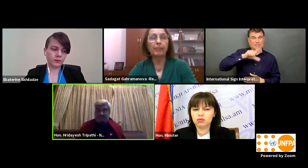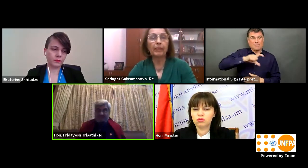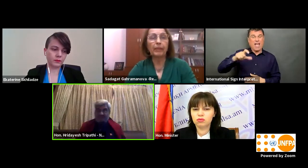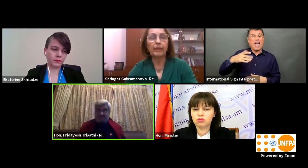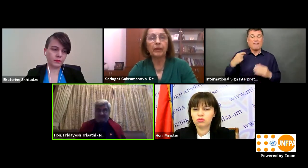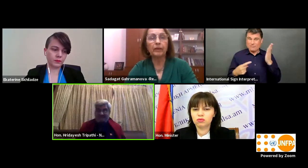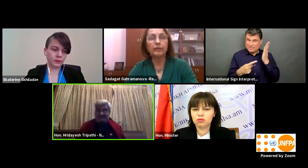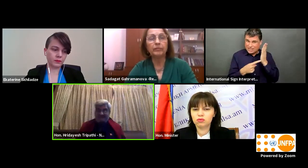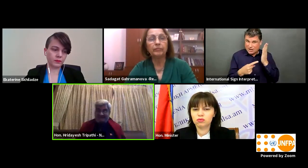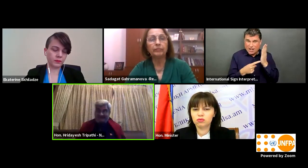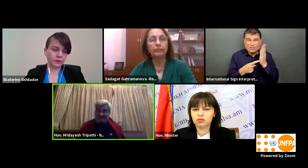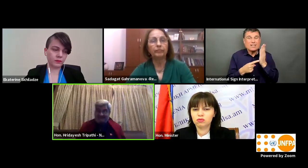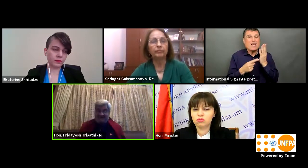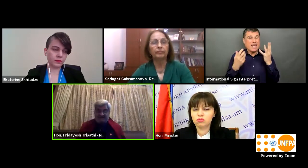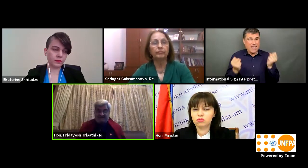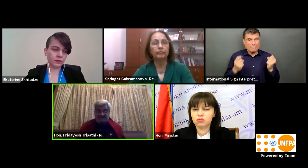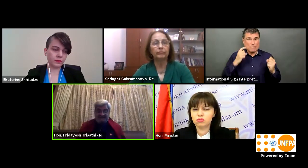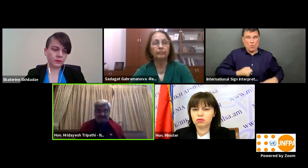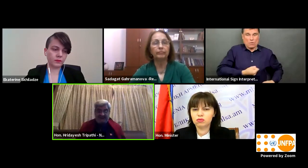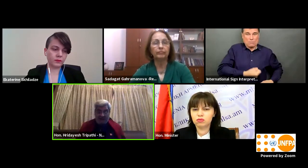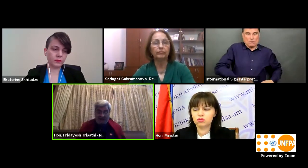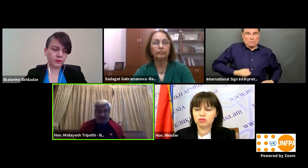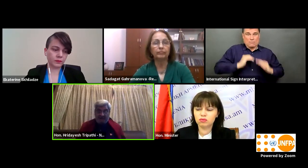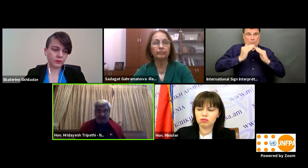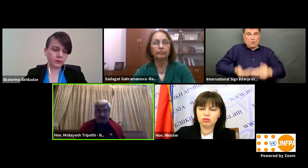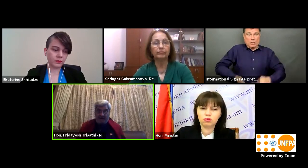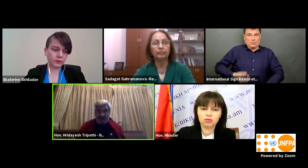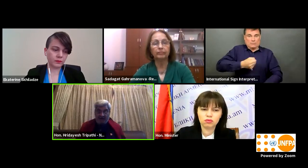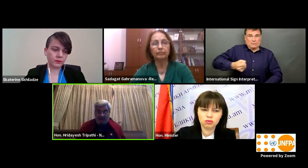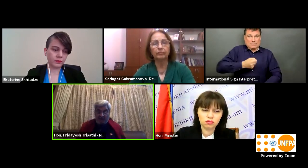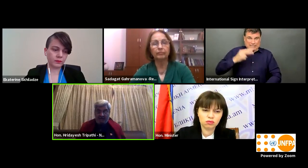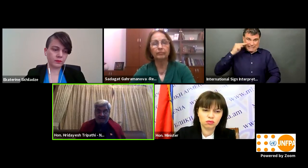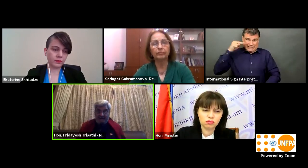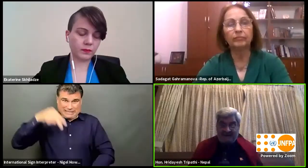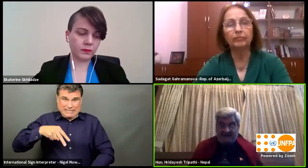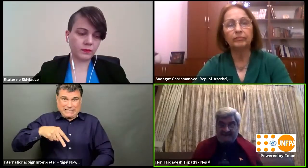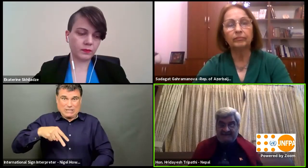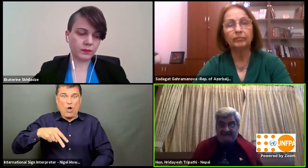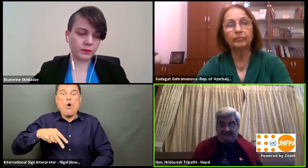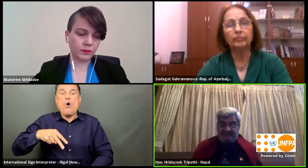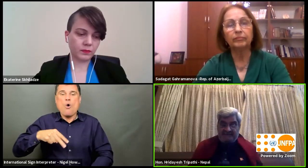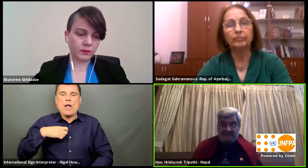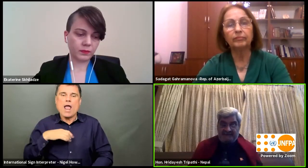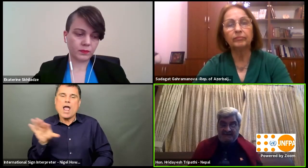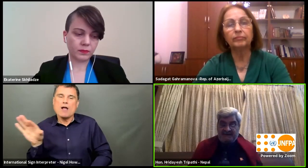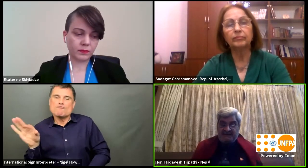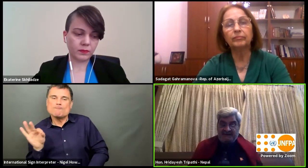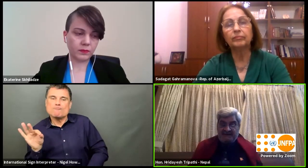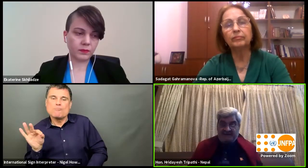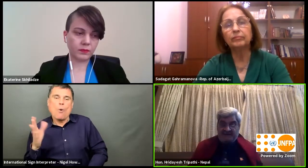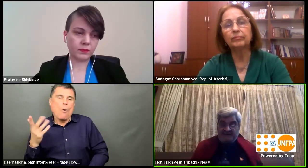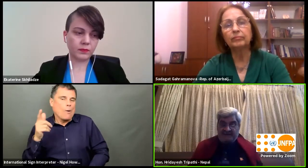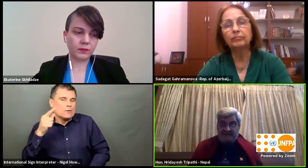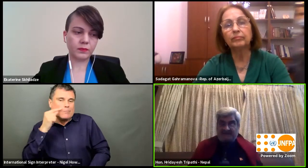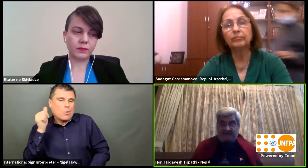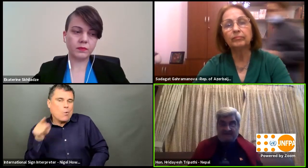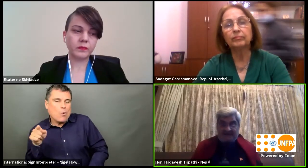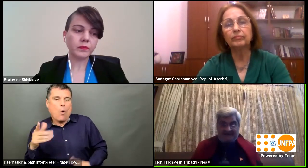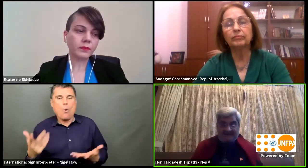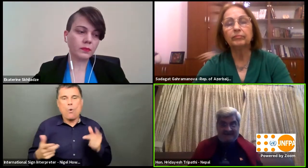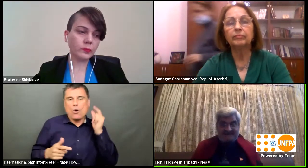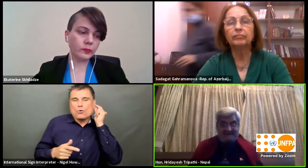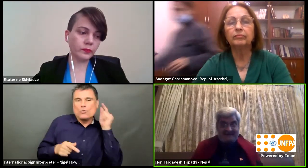perceived as a tool for sex selection. However, a law criminalizing GBSS